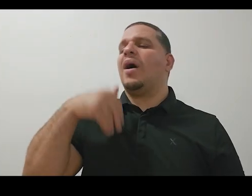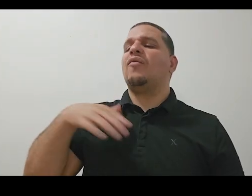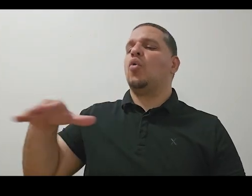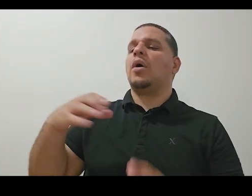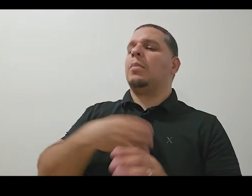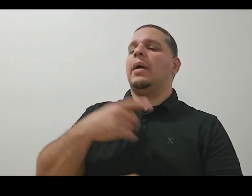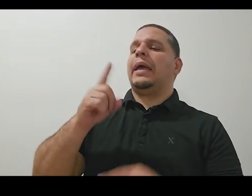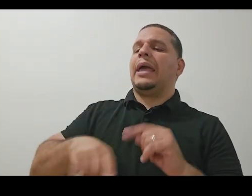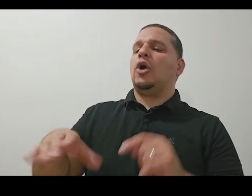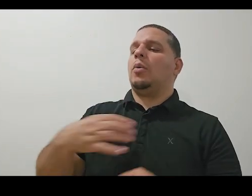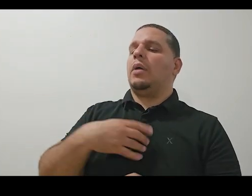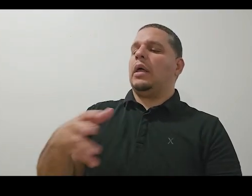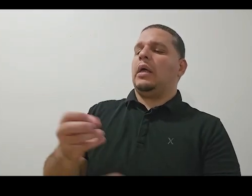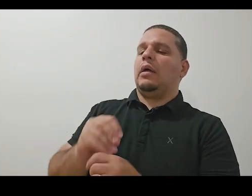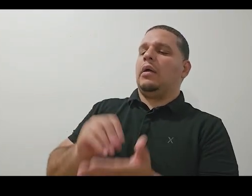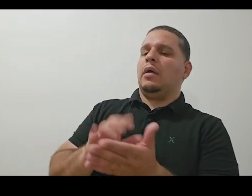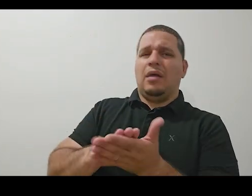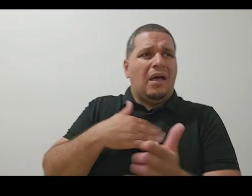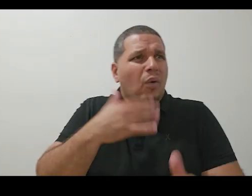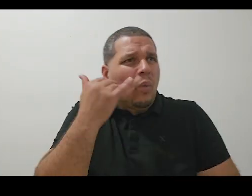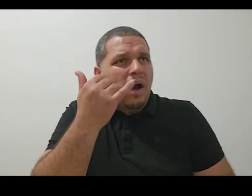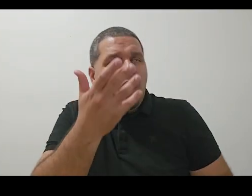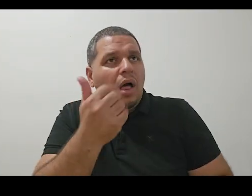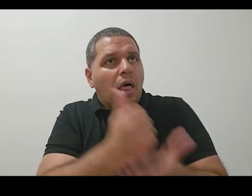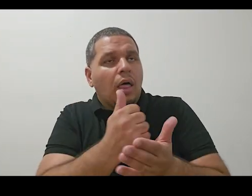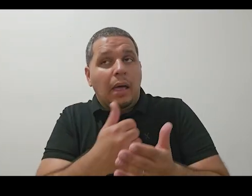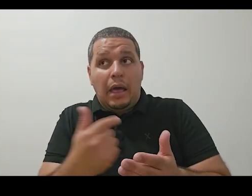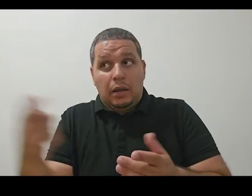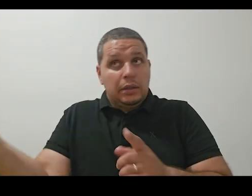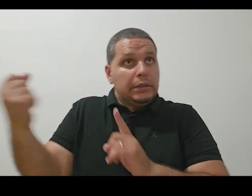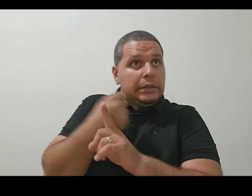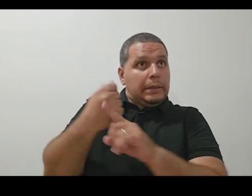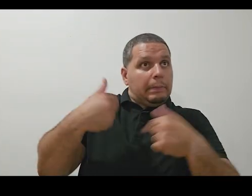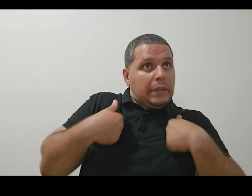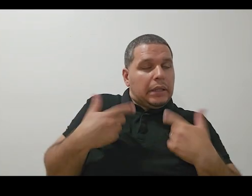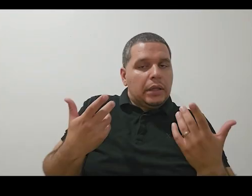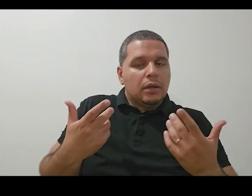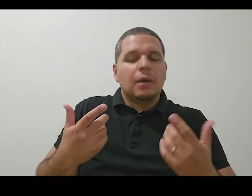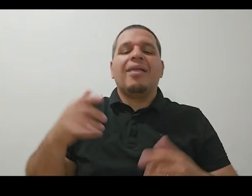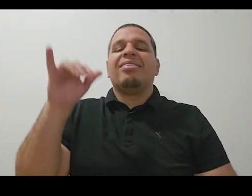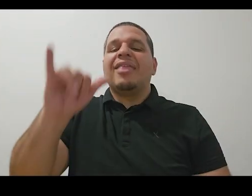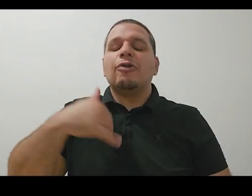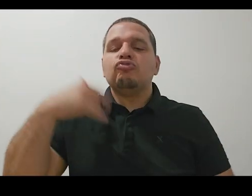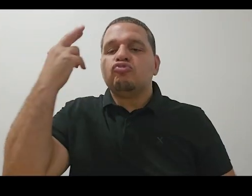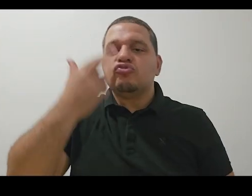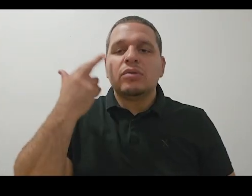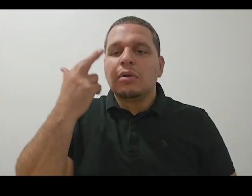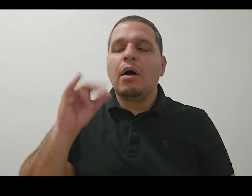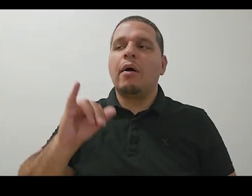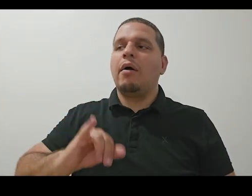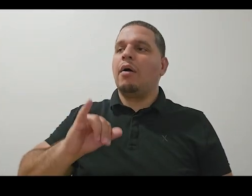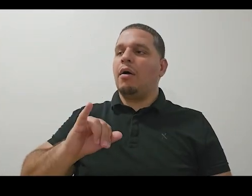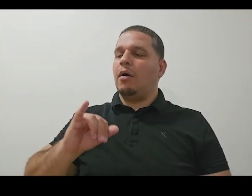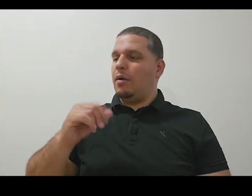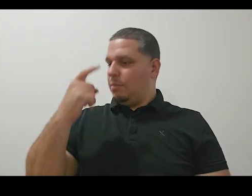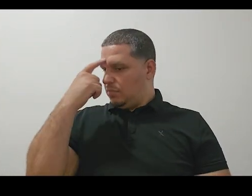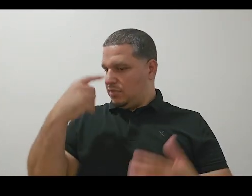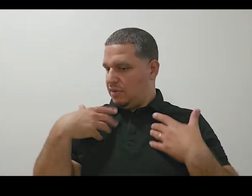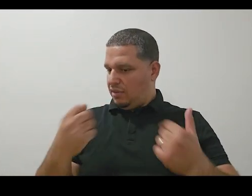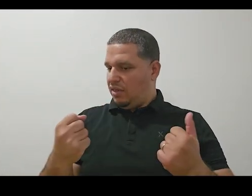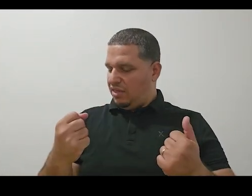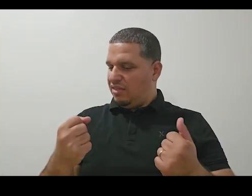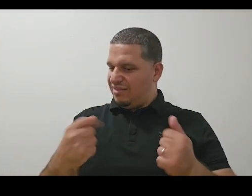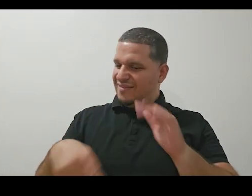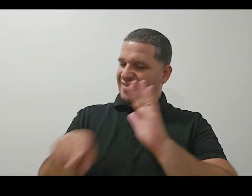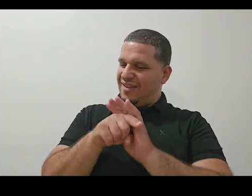well, we don't got your complaint. We can't take your complaint. And I'm like, but why? But why? You know, I'm the one assaulted. So that's when I realized that people with mental